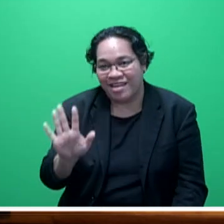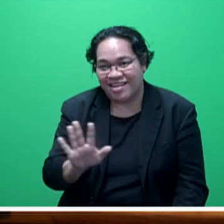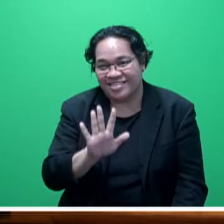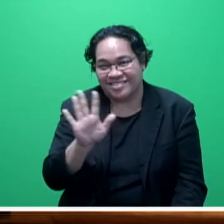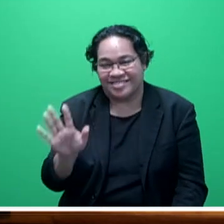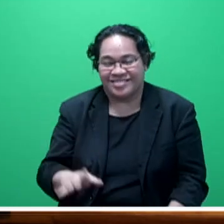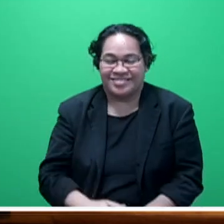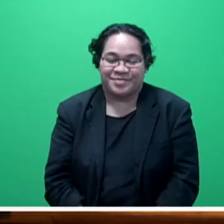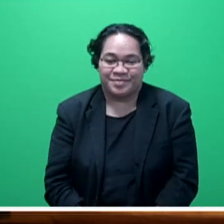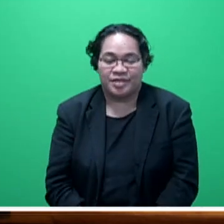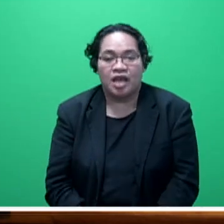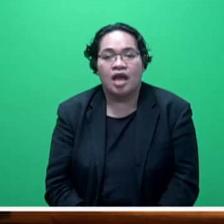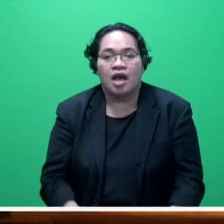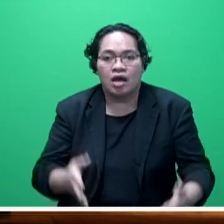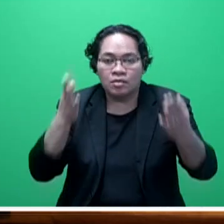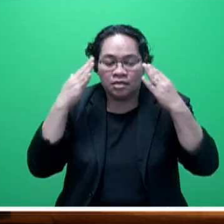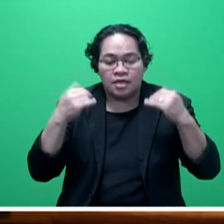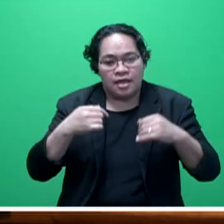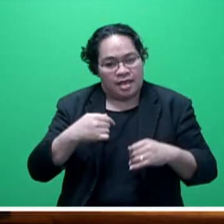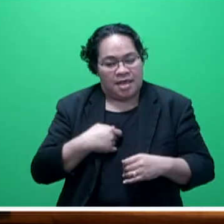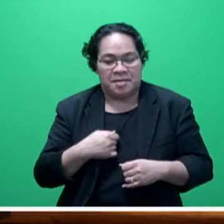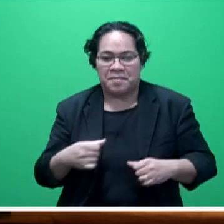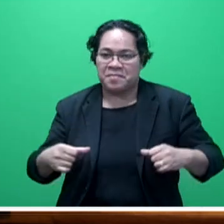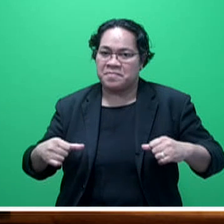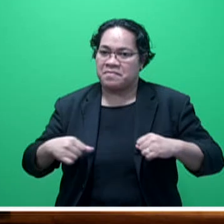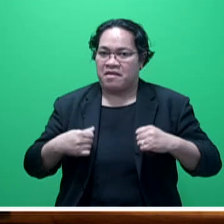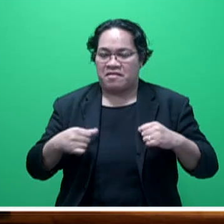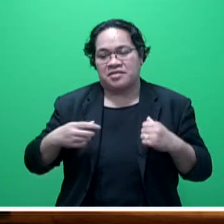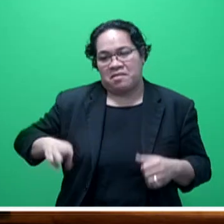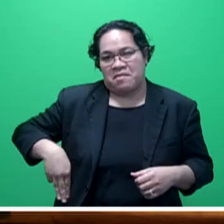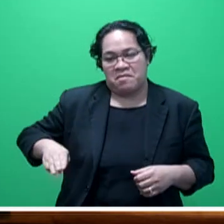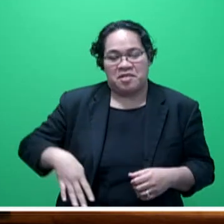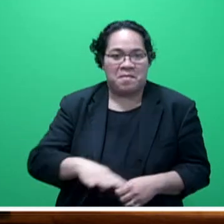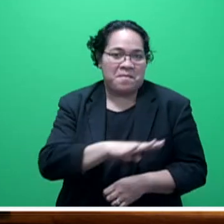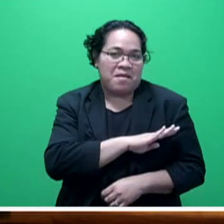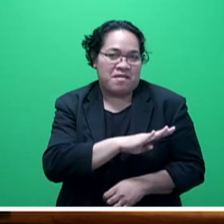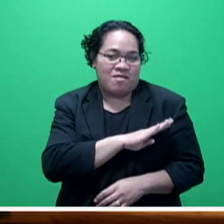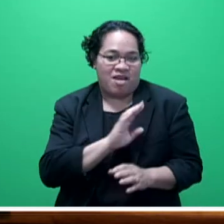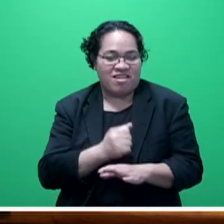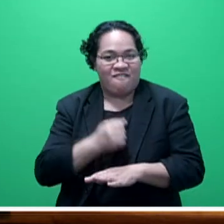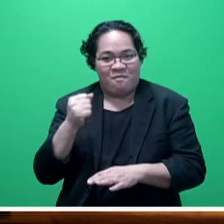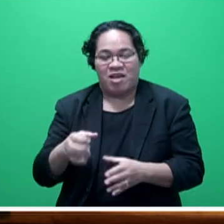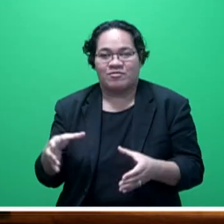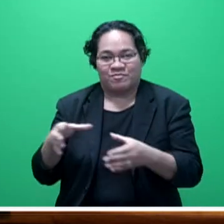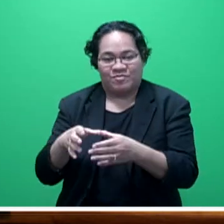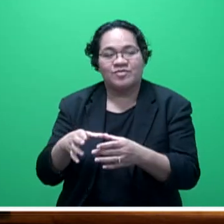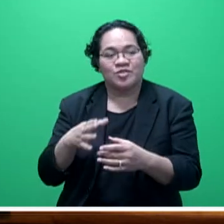Honourable Speaker say, I stand with great pride as a member of Bainimarama government to dwell